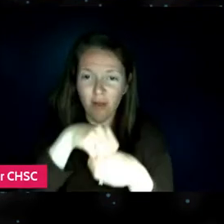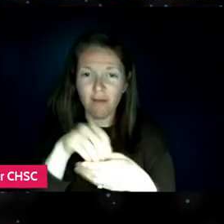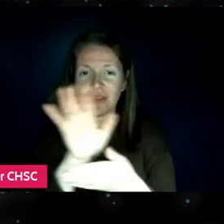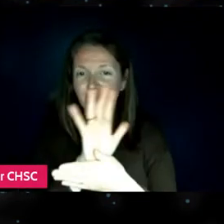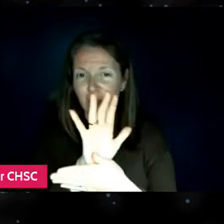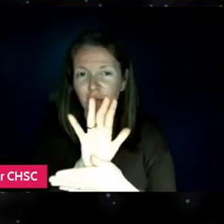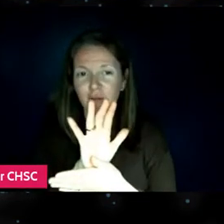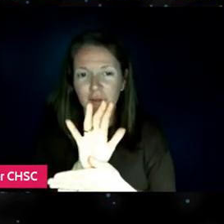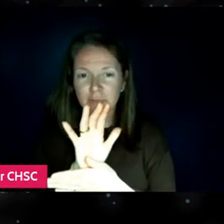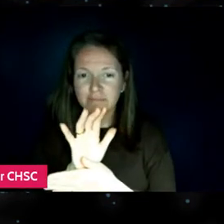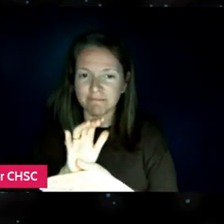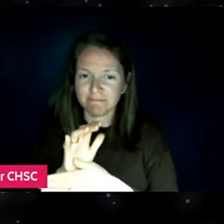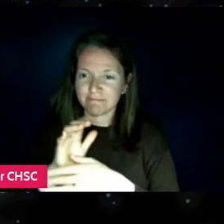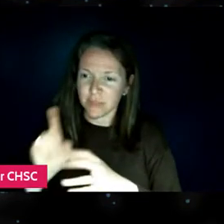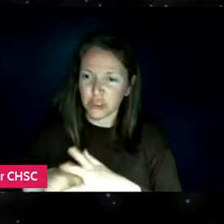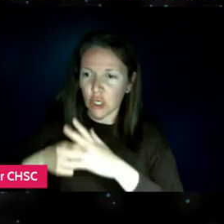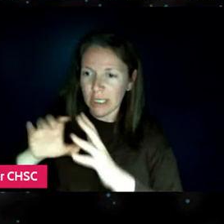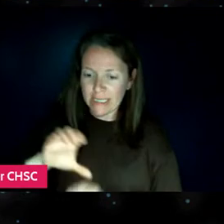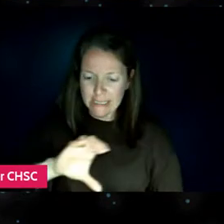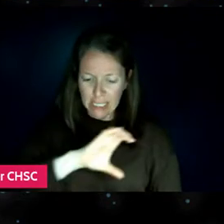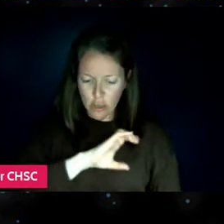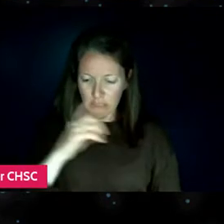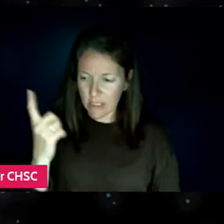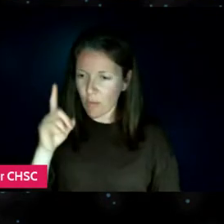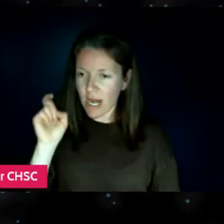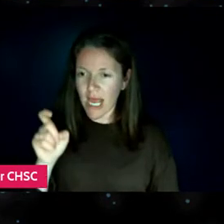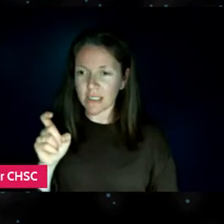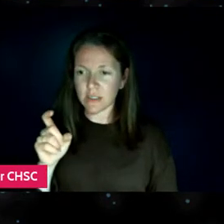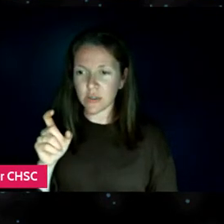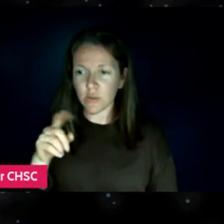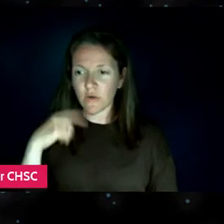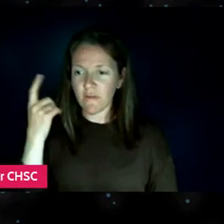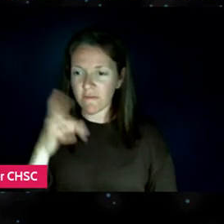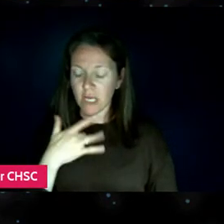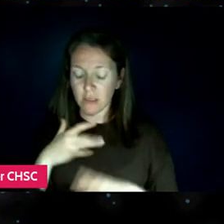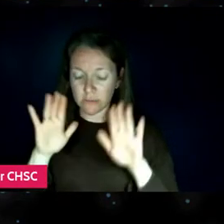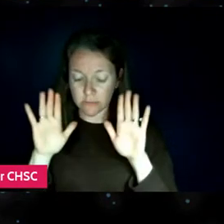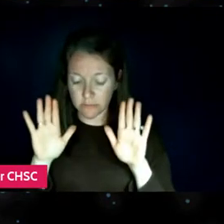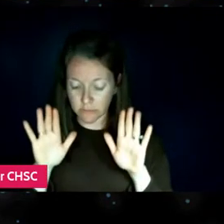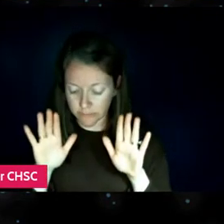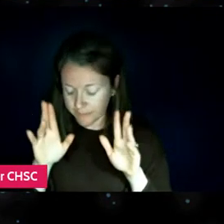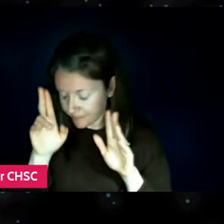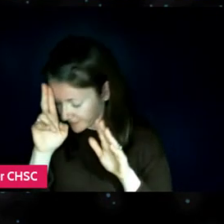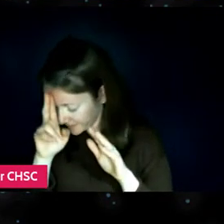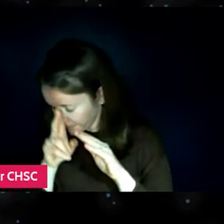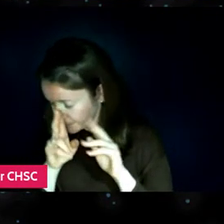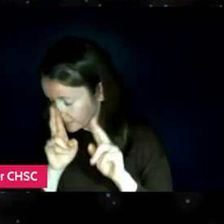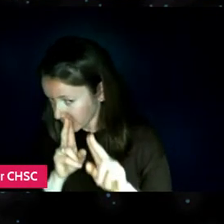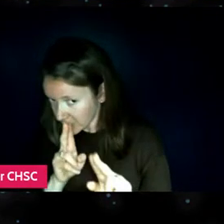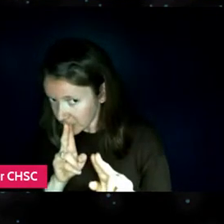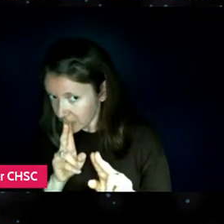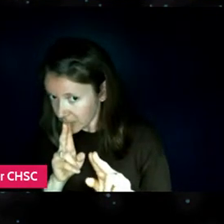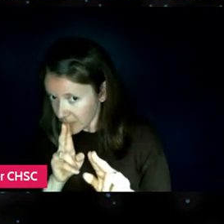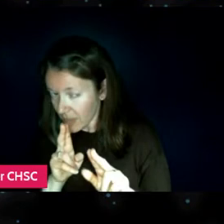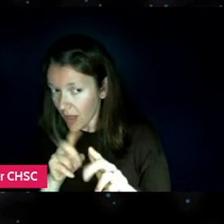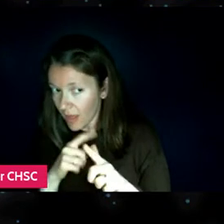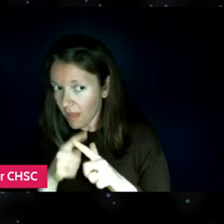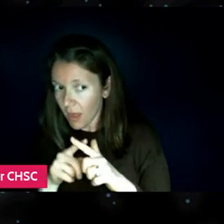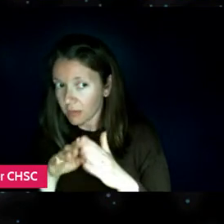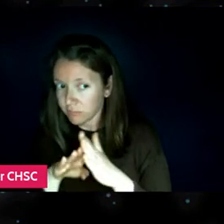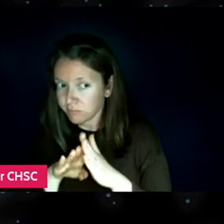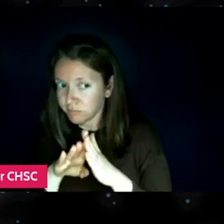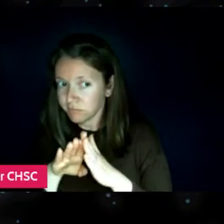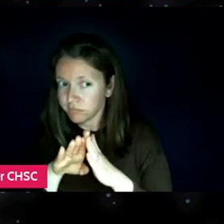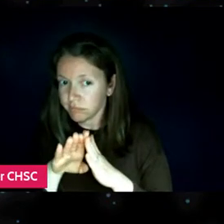from someone who has to appear subservient to someone who comes into his